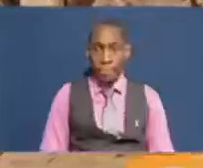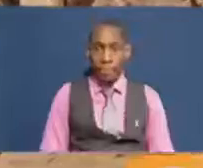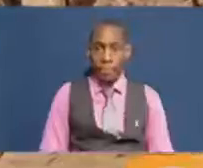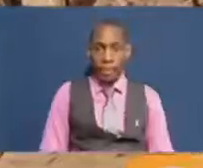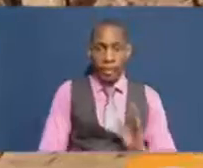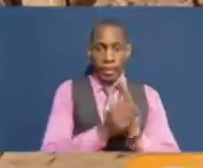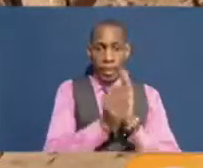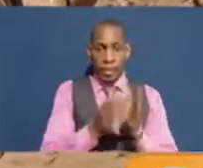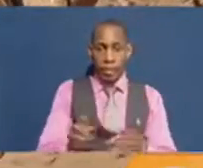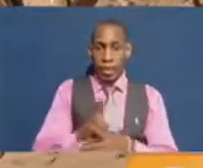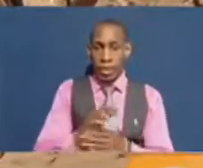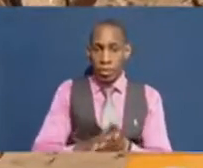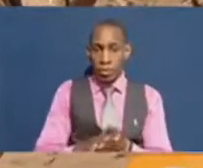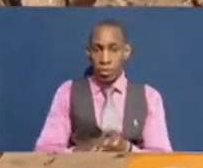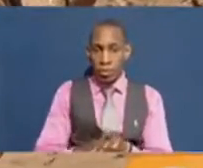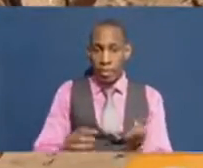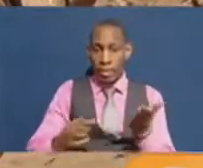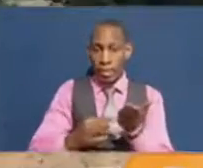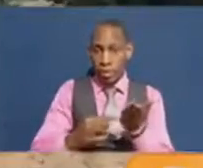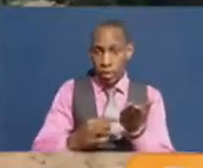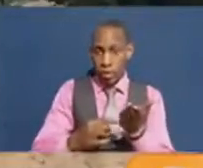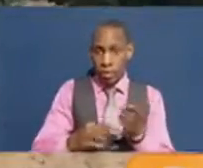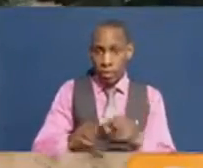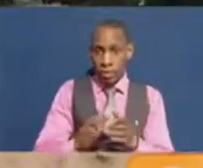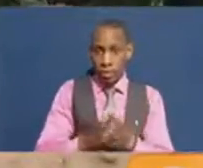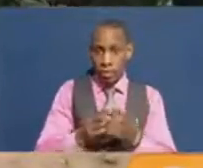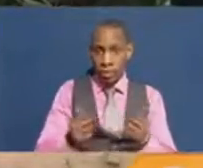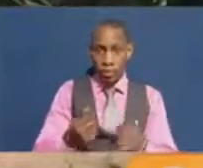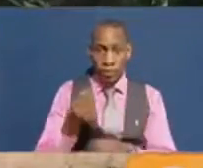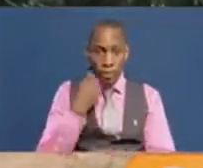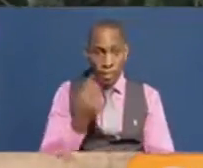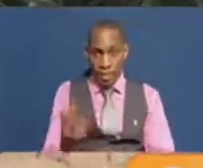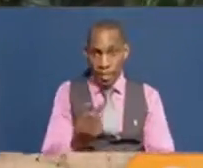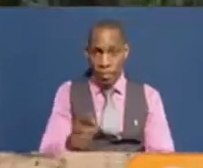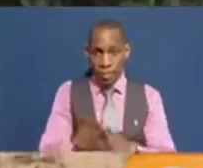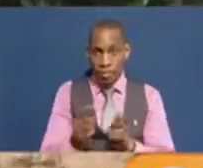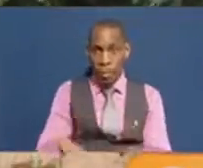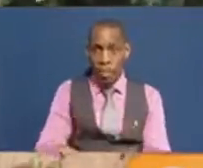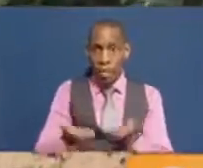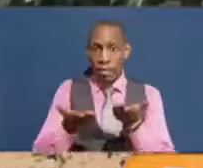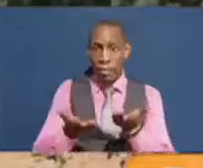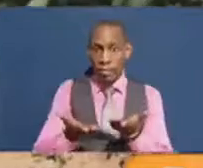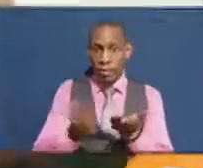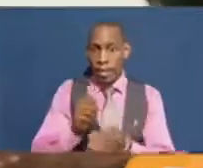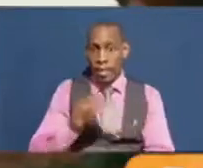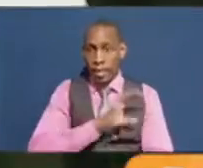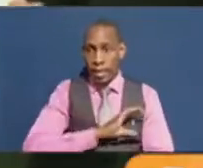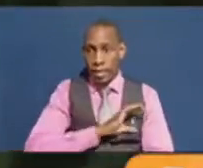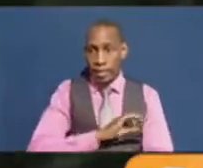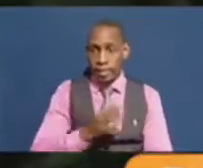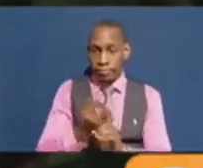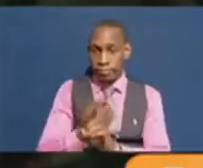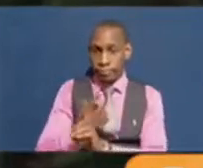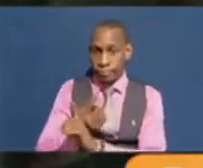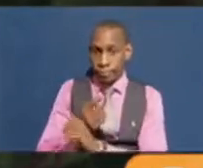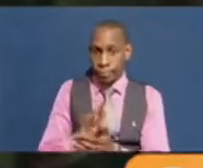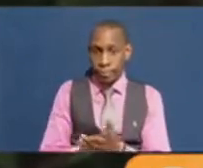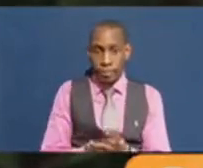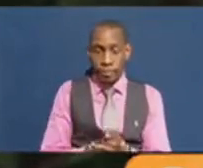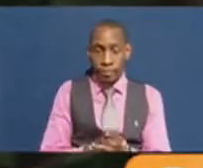Scientists are now using gene silencing technology to tackle the diseases and improve on other characteristics.